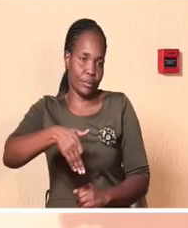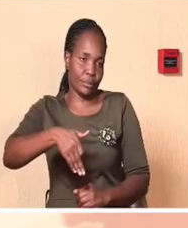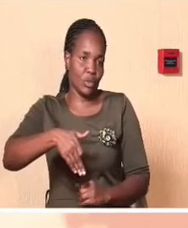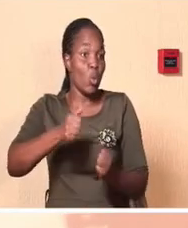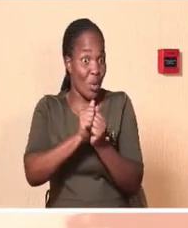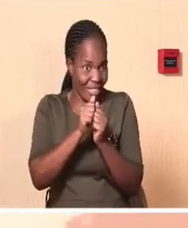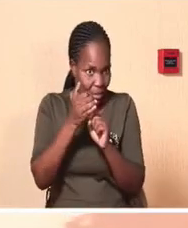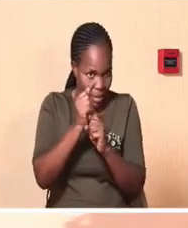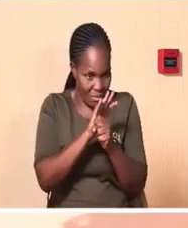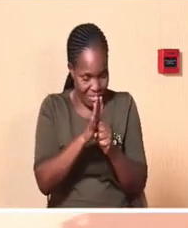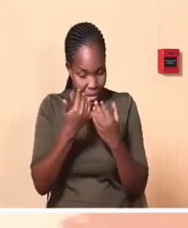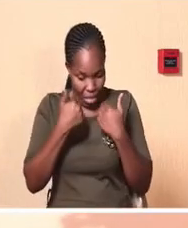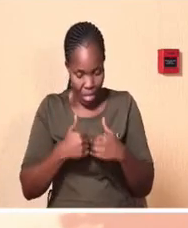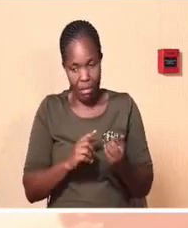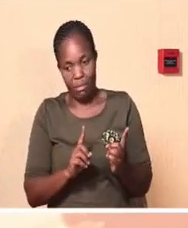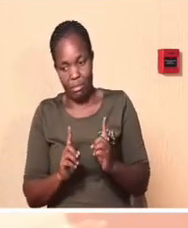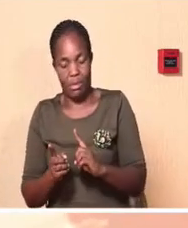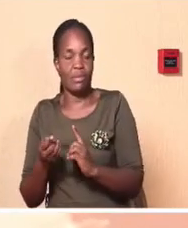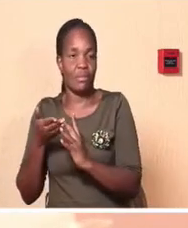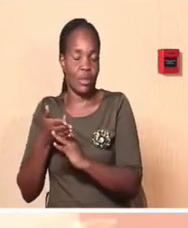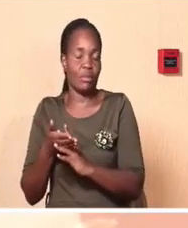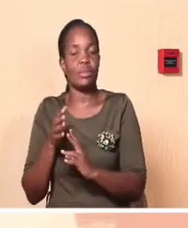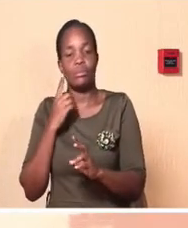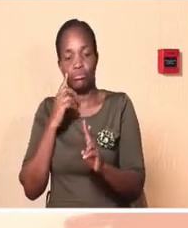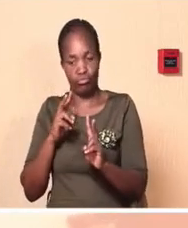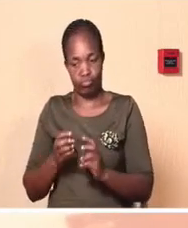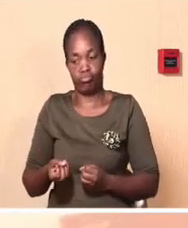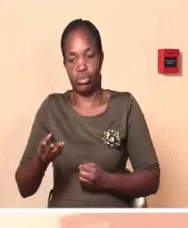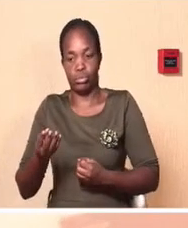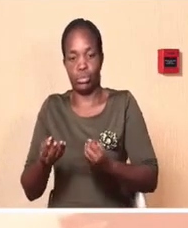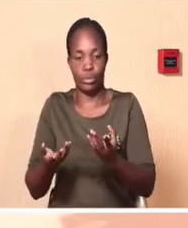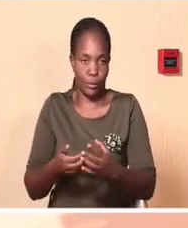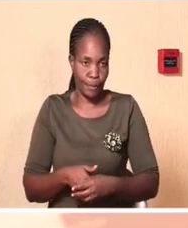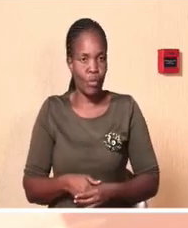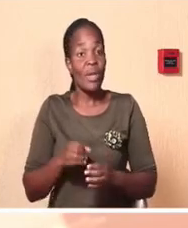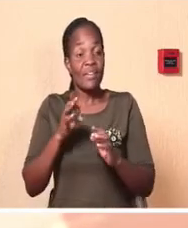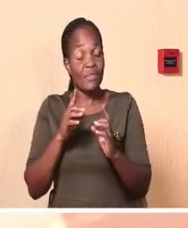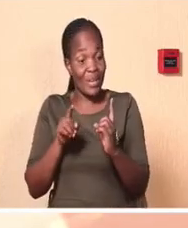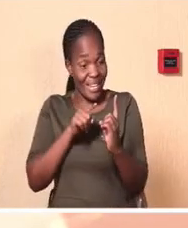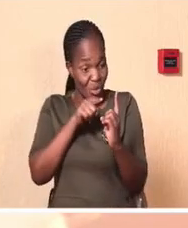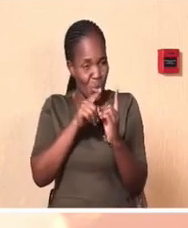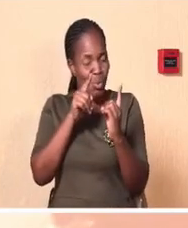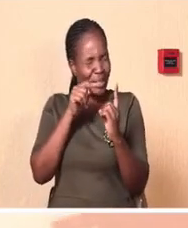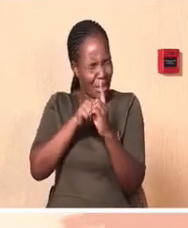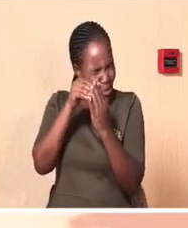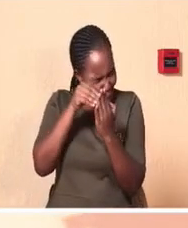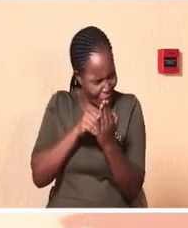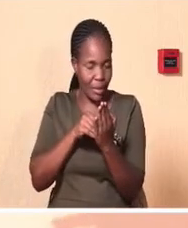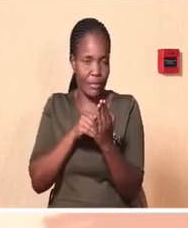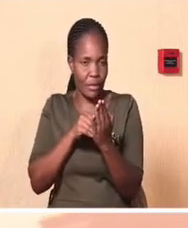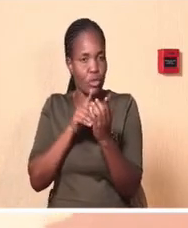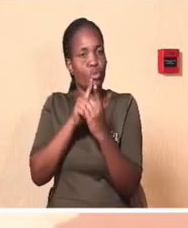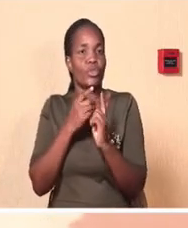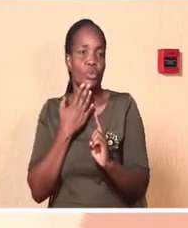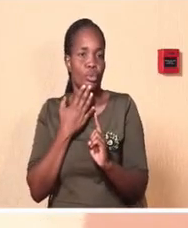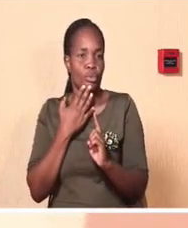if we are not able to trace their contacts, it means that we are losing into the